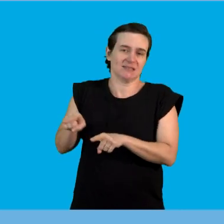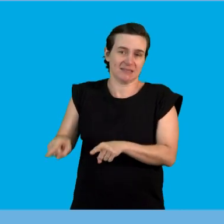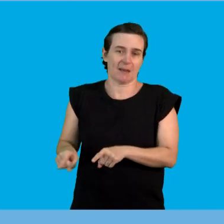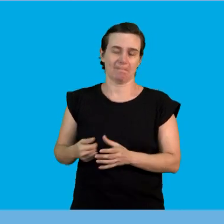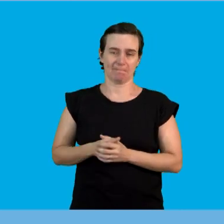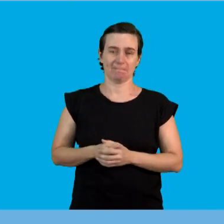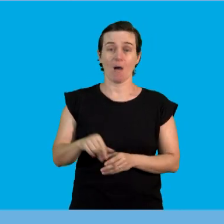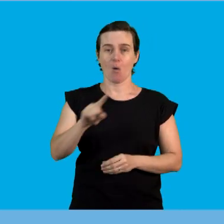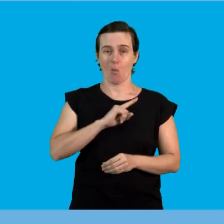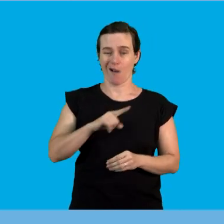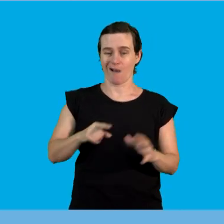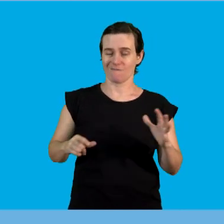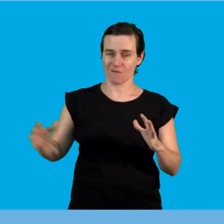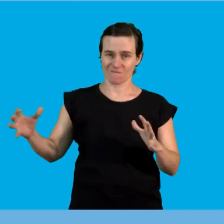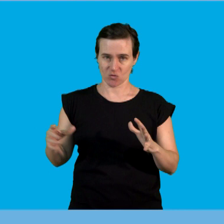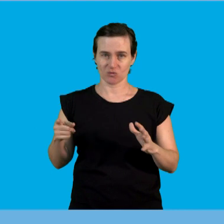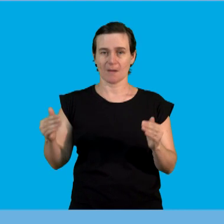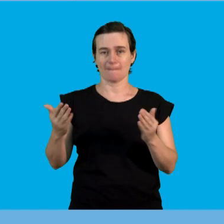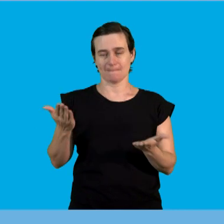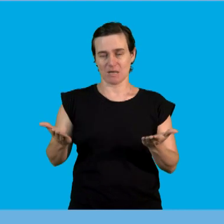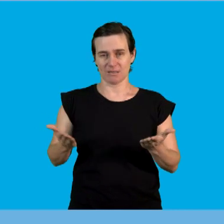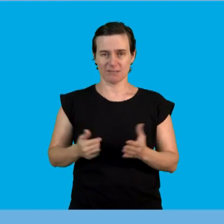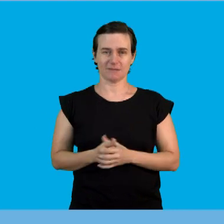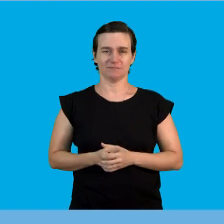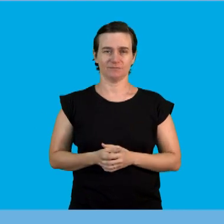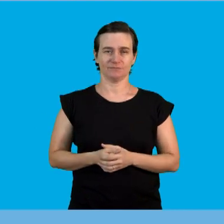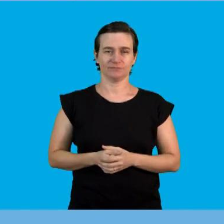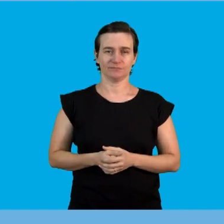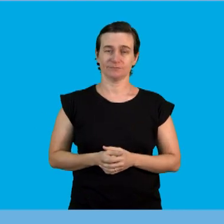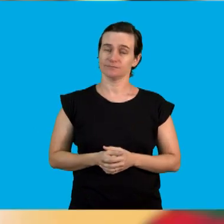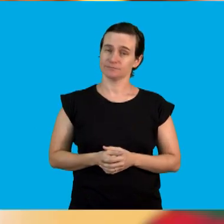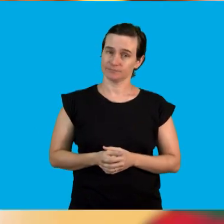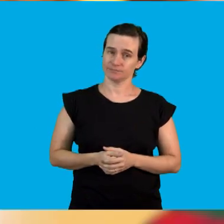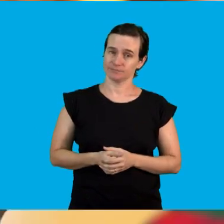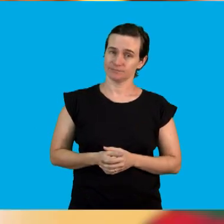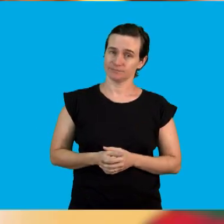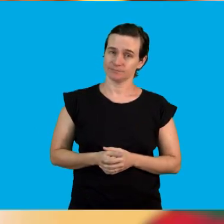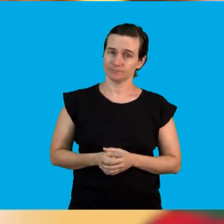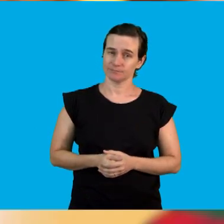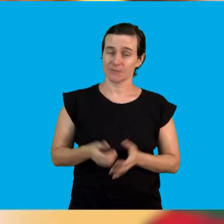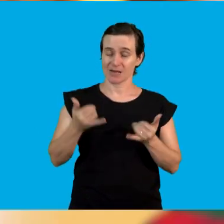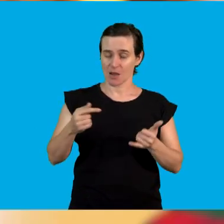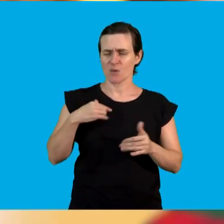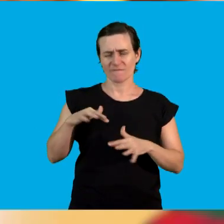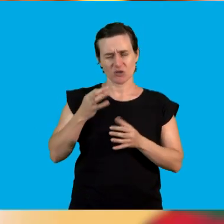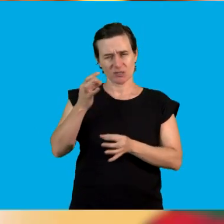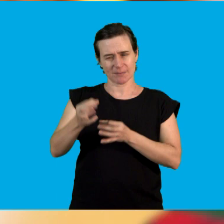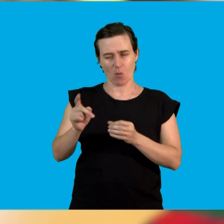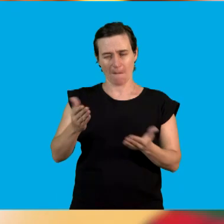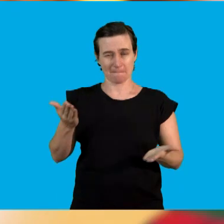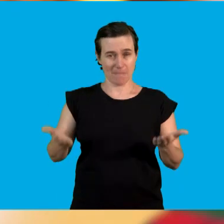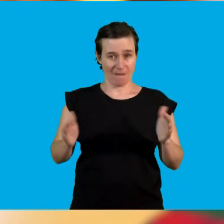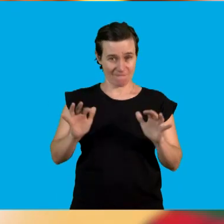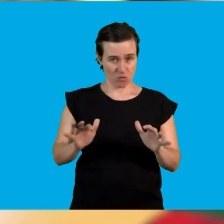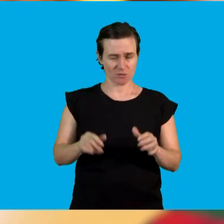any direction because the forces applied onto it are balancing each other out. So now that we have looked at what balanced forces are, we're